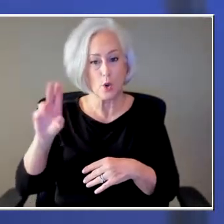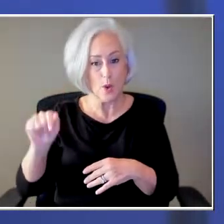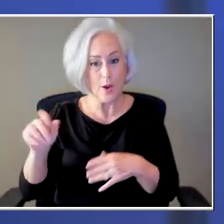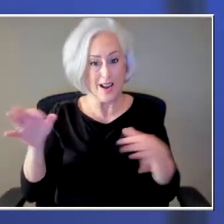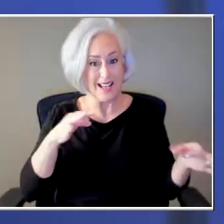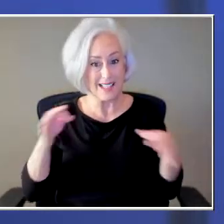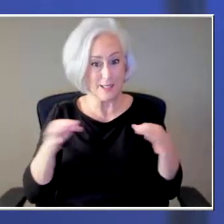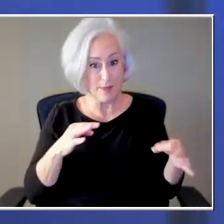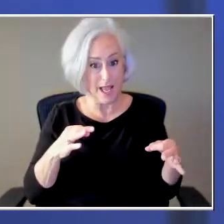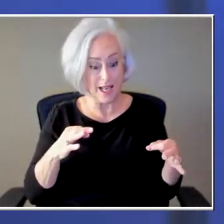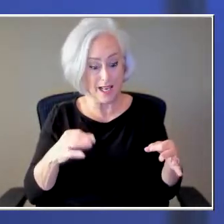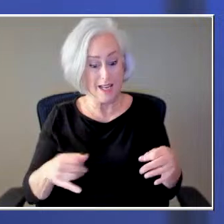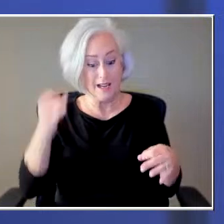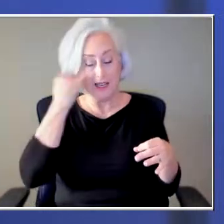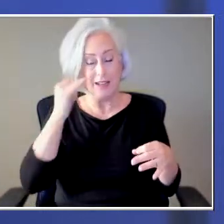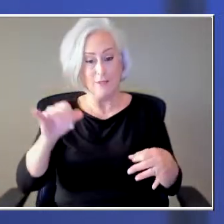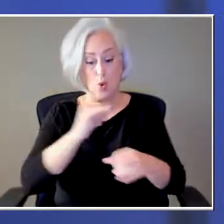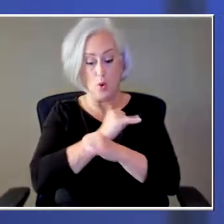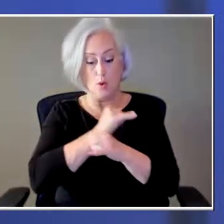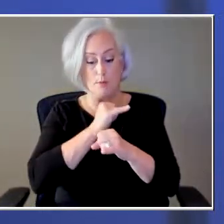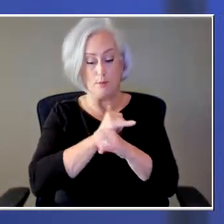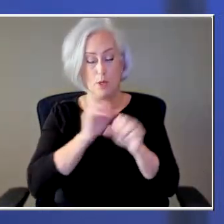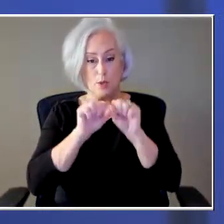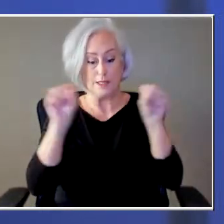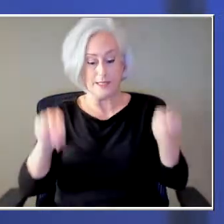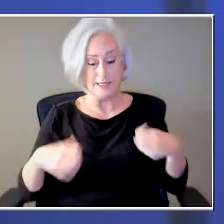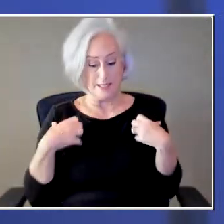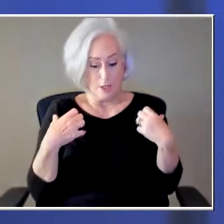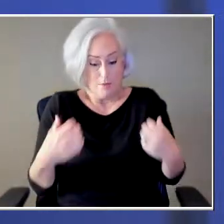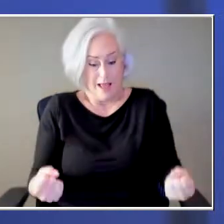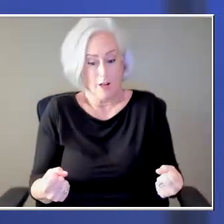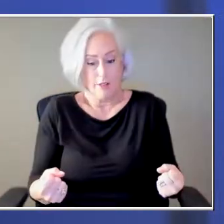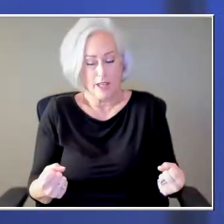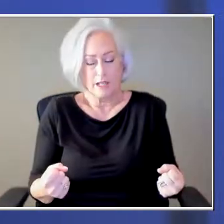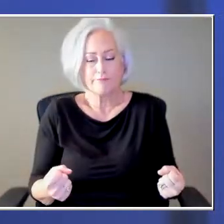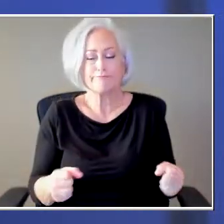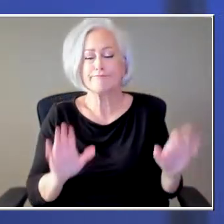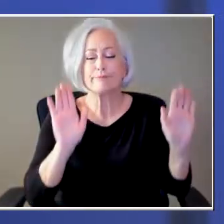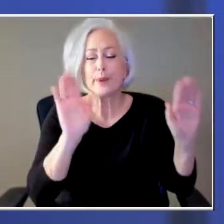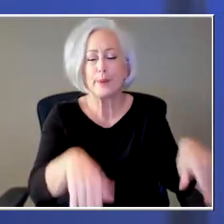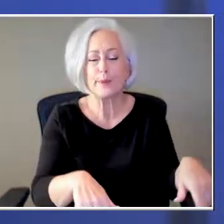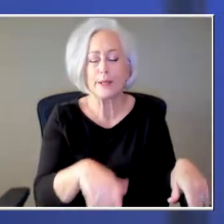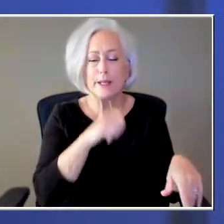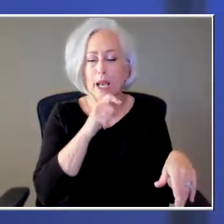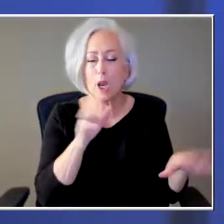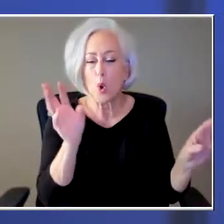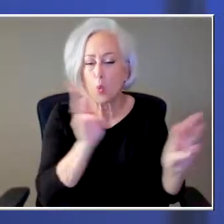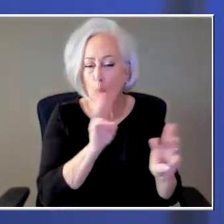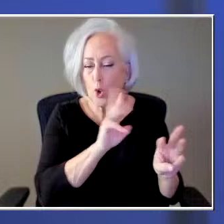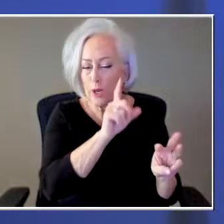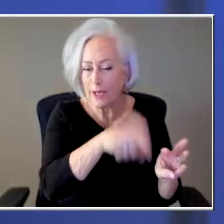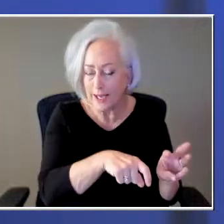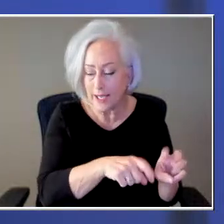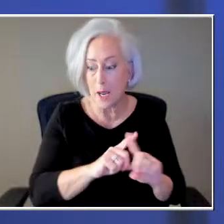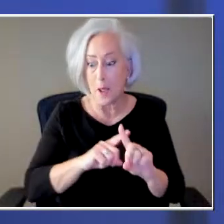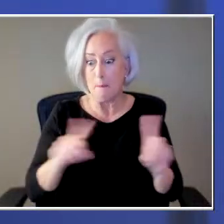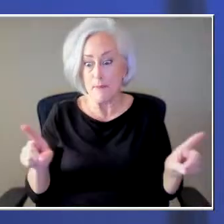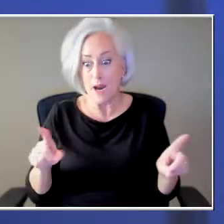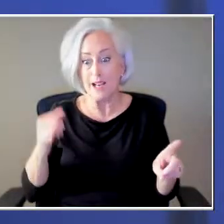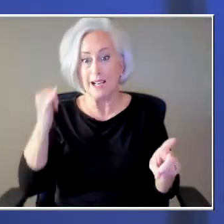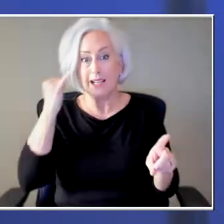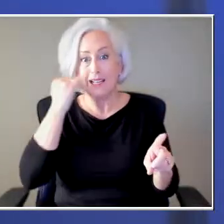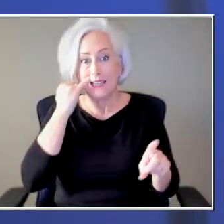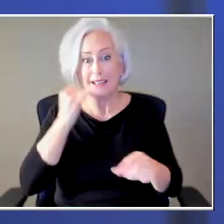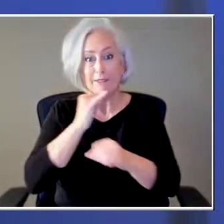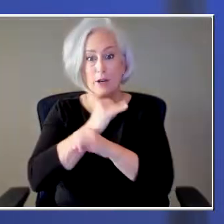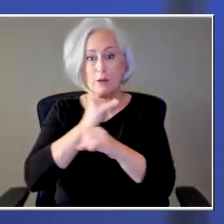is healthy, but when your immune system is suppressed, like after a transplant, CMV can take over and make you very sick.